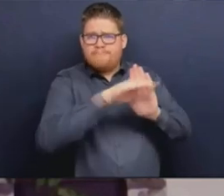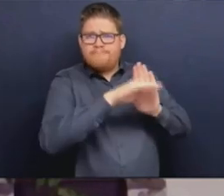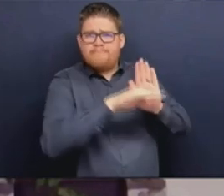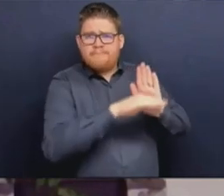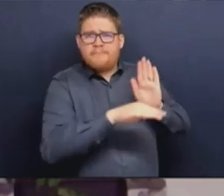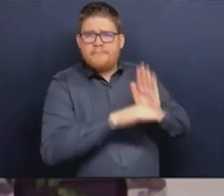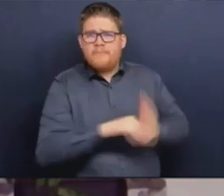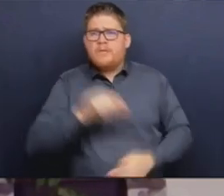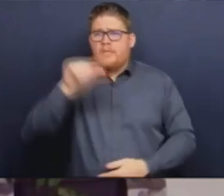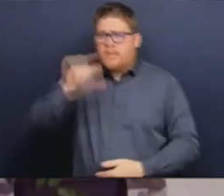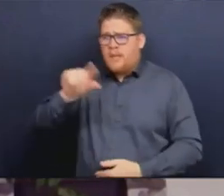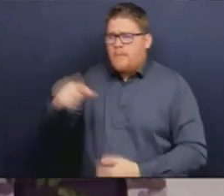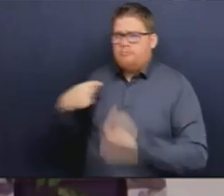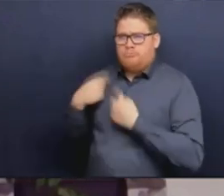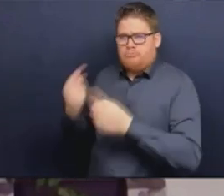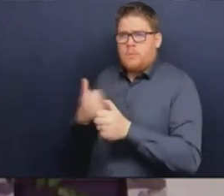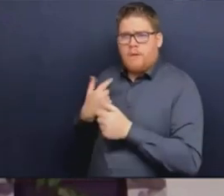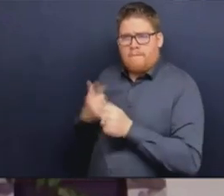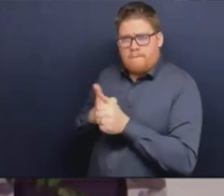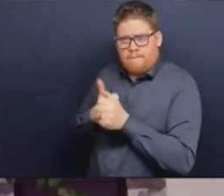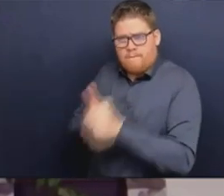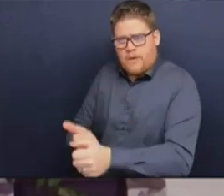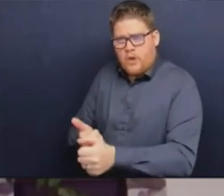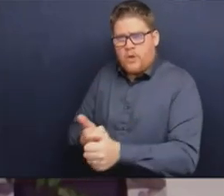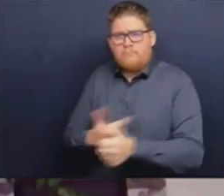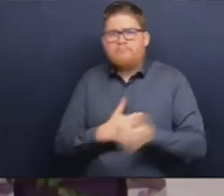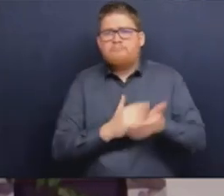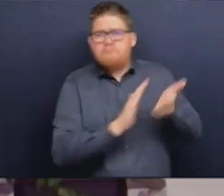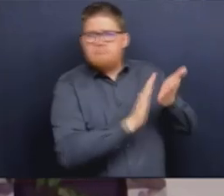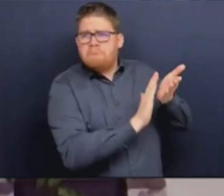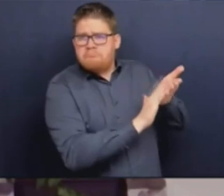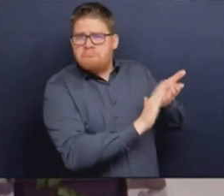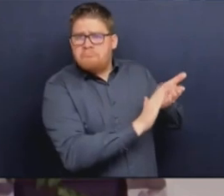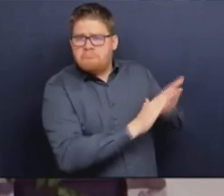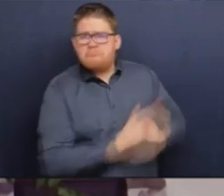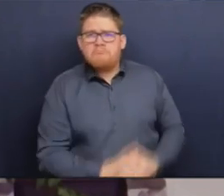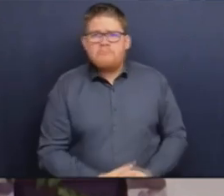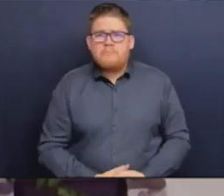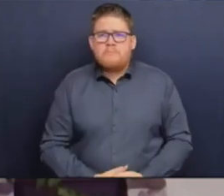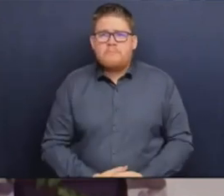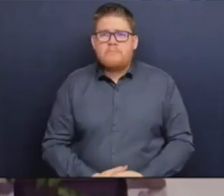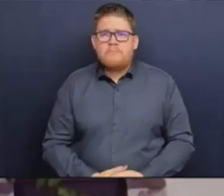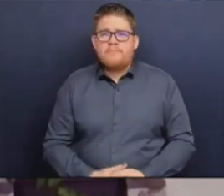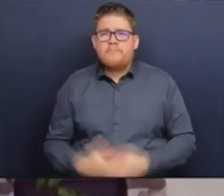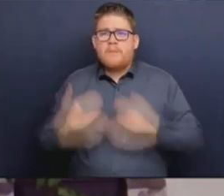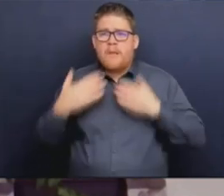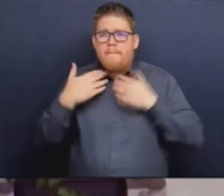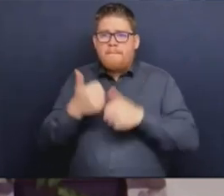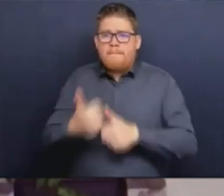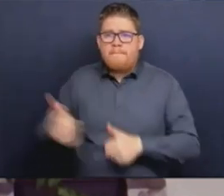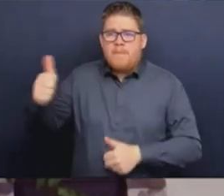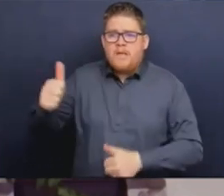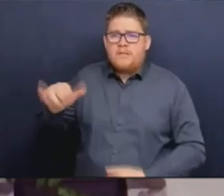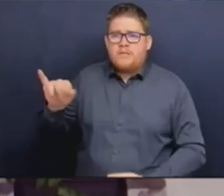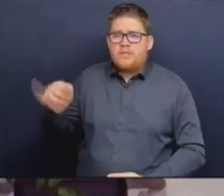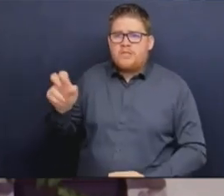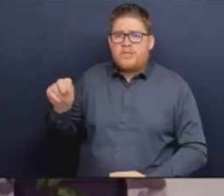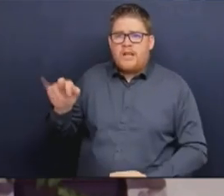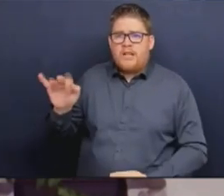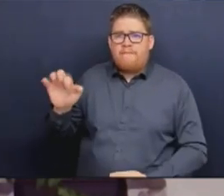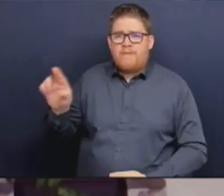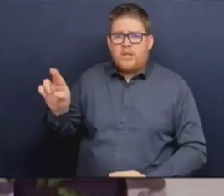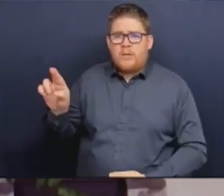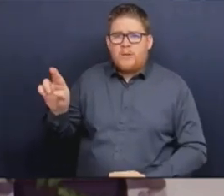by the province as well for Minister Jennifer Whiteside, who's going to conduct an independent investigation into